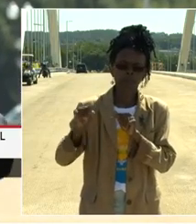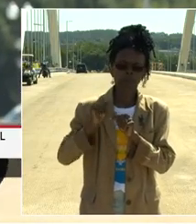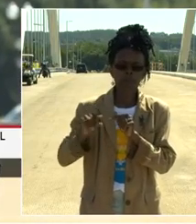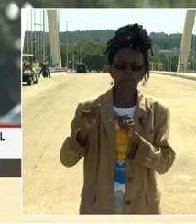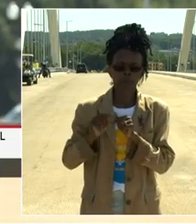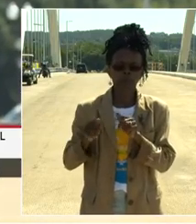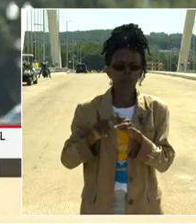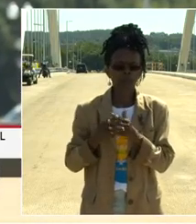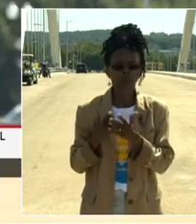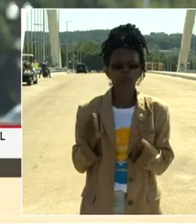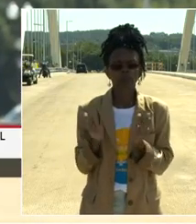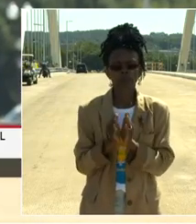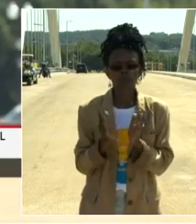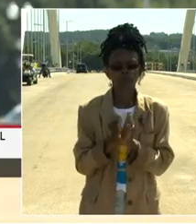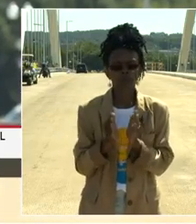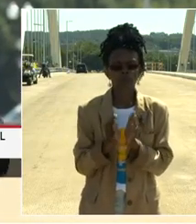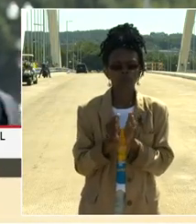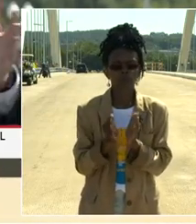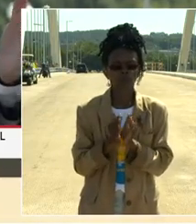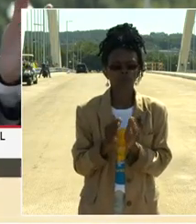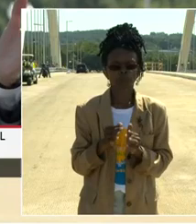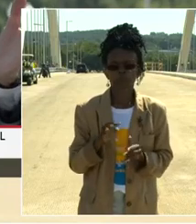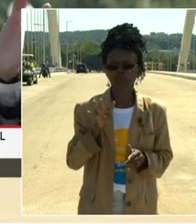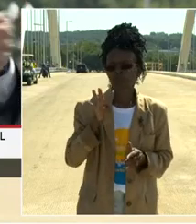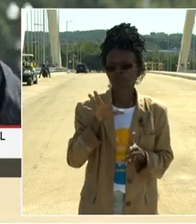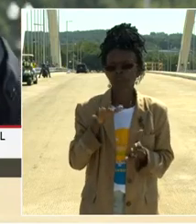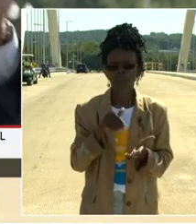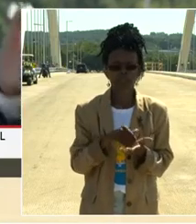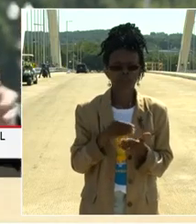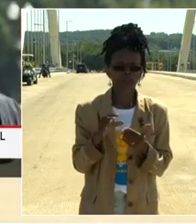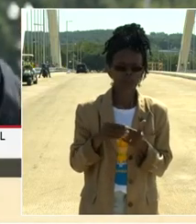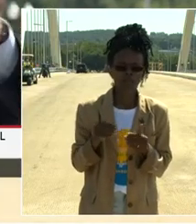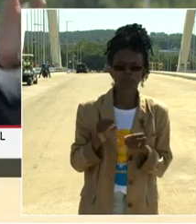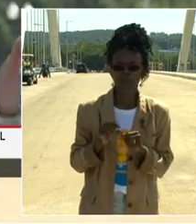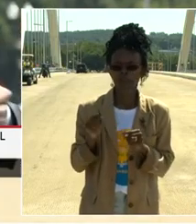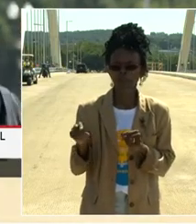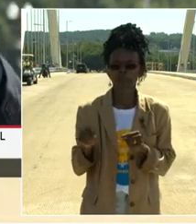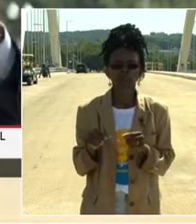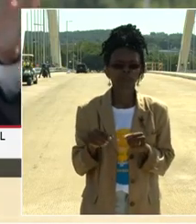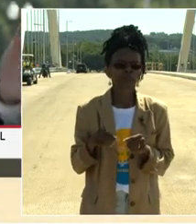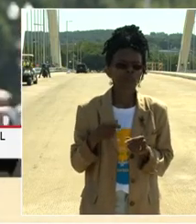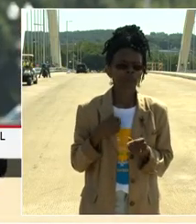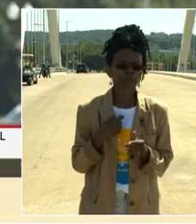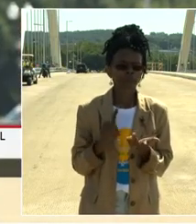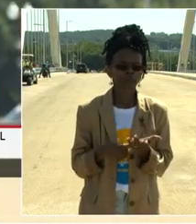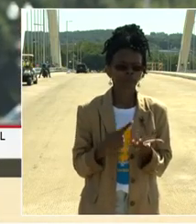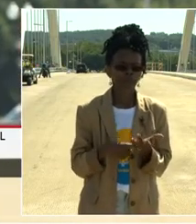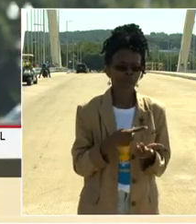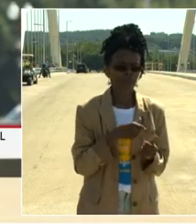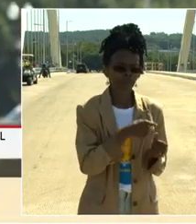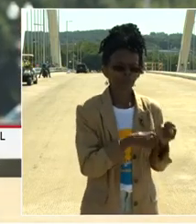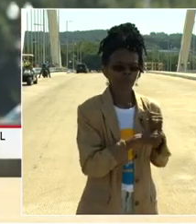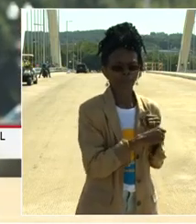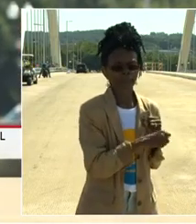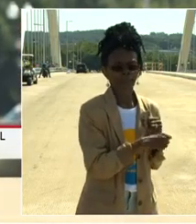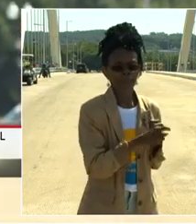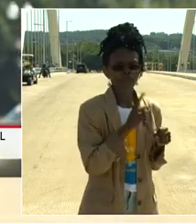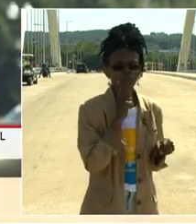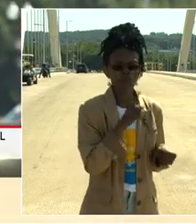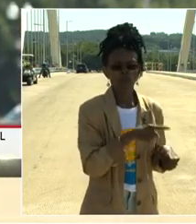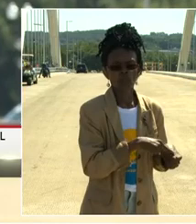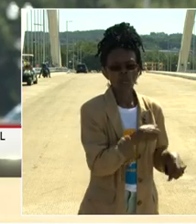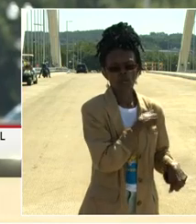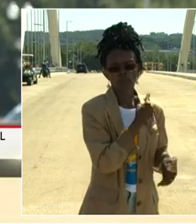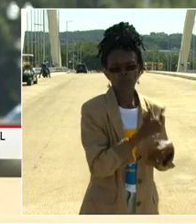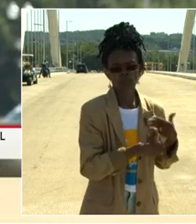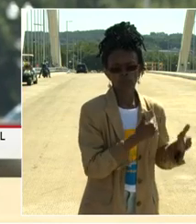planning and getting ready. You were talking about how much had to be done in acquisition.